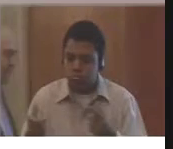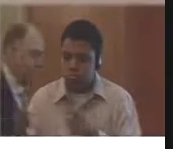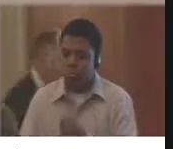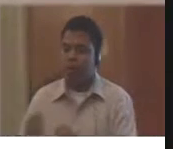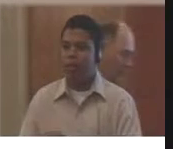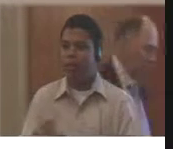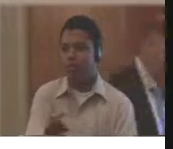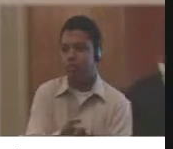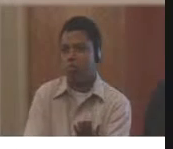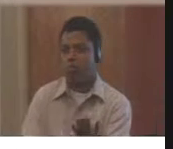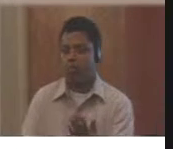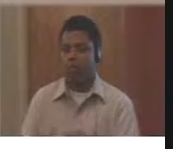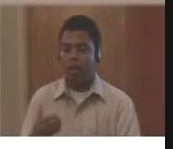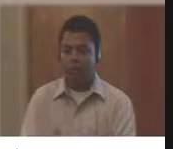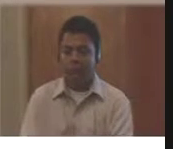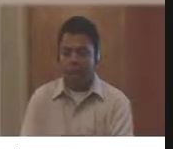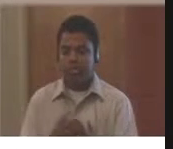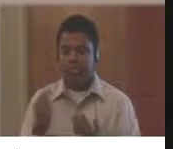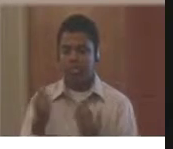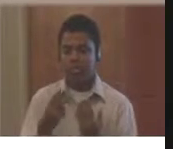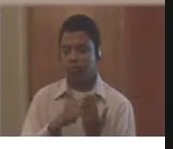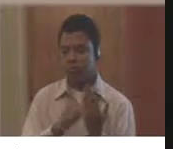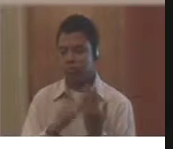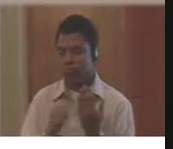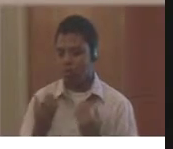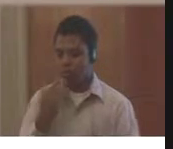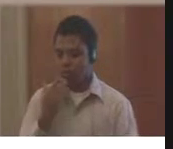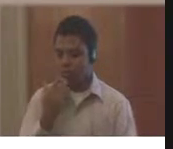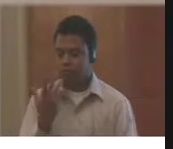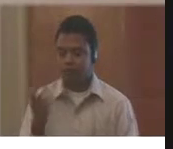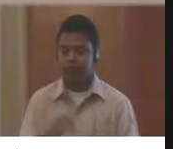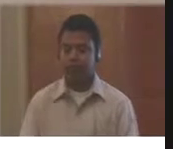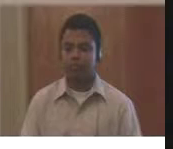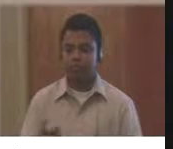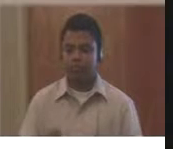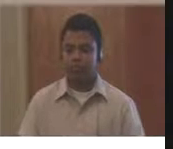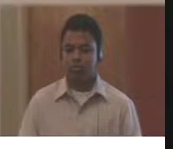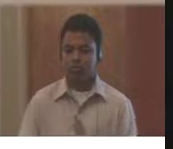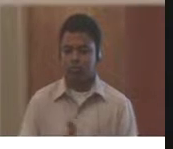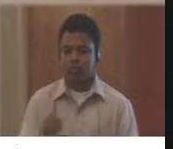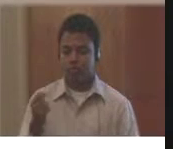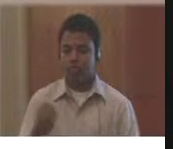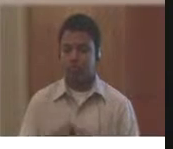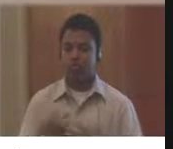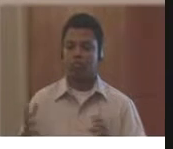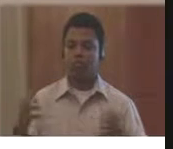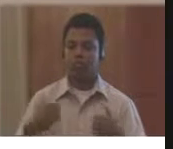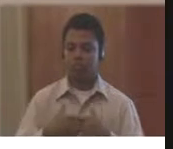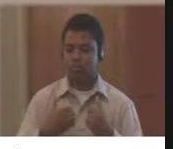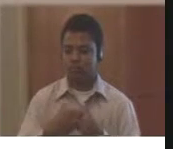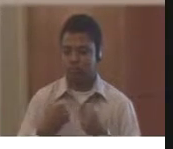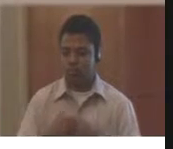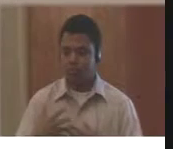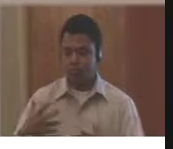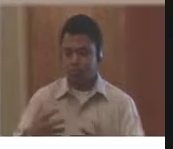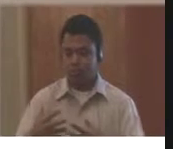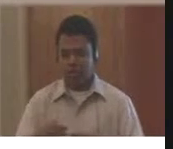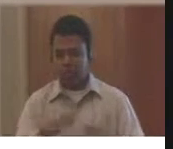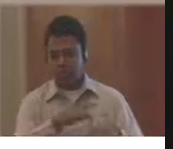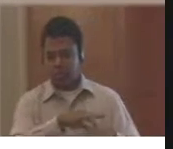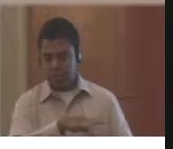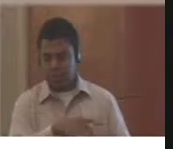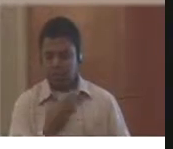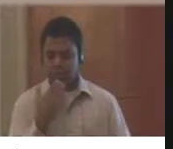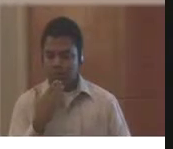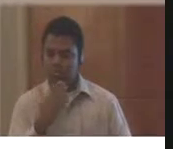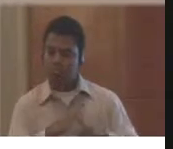as the development of complementary instruments for risk transfer and retention. Similarly, motivate